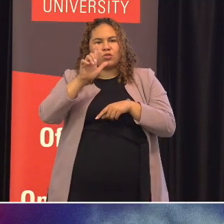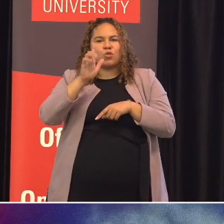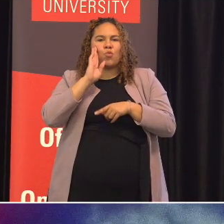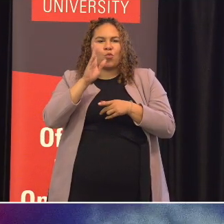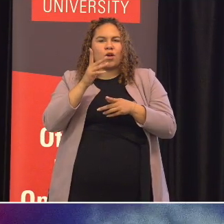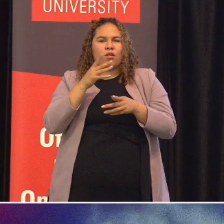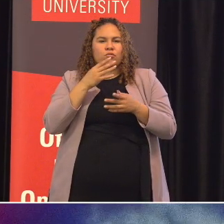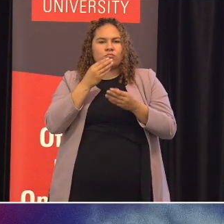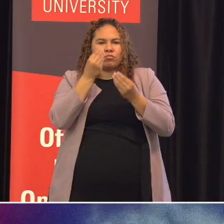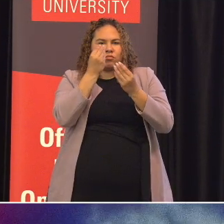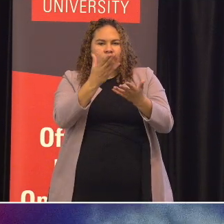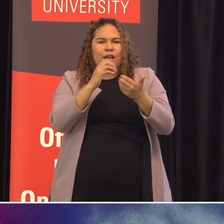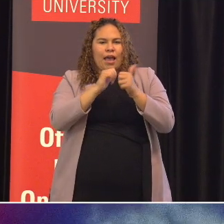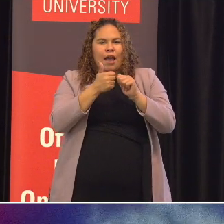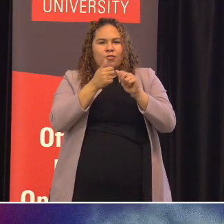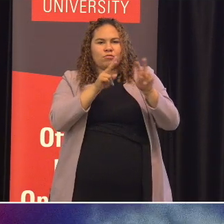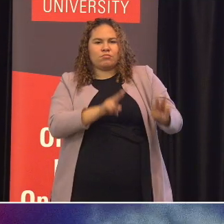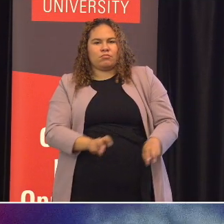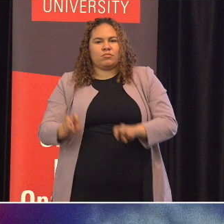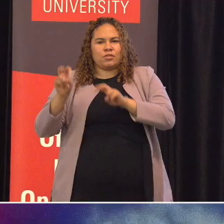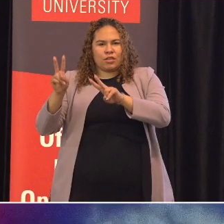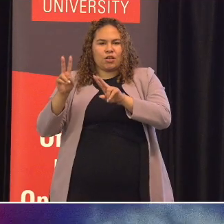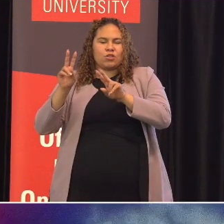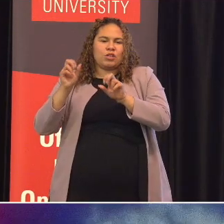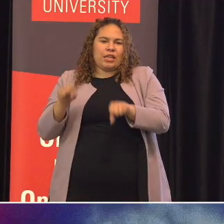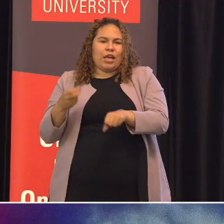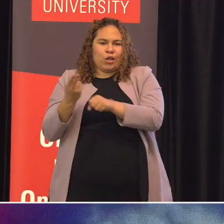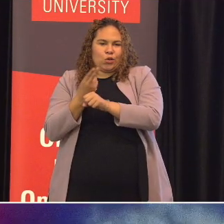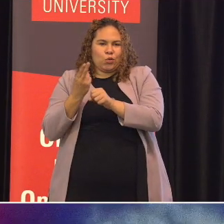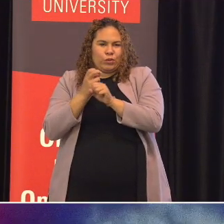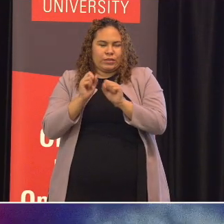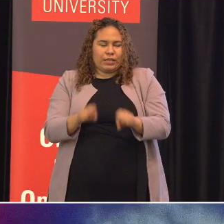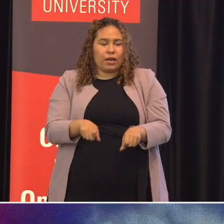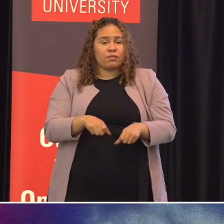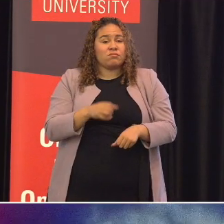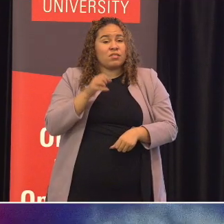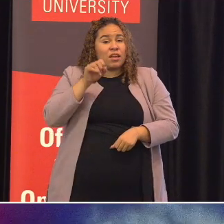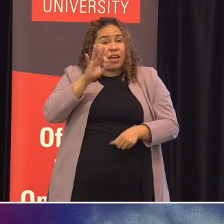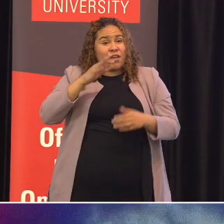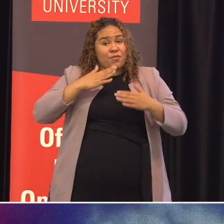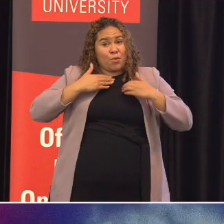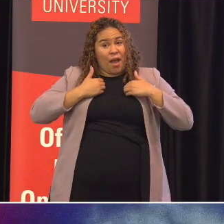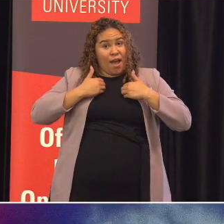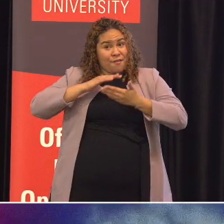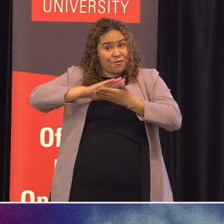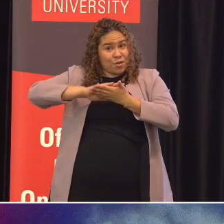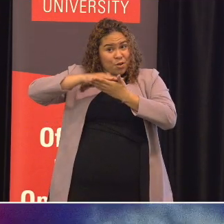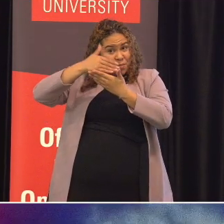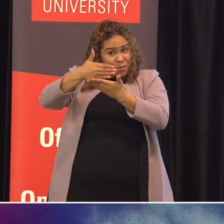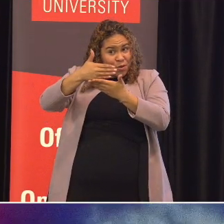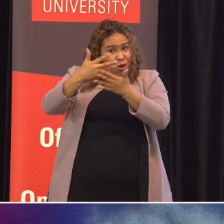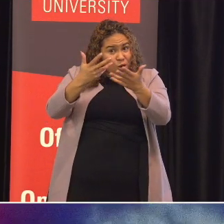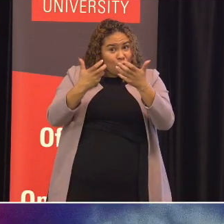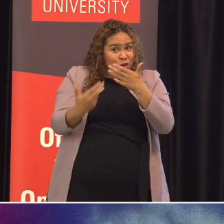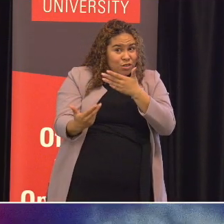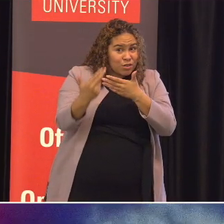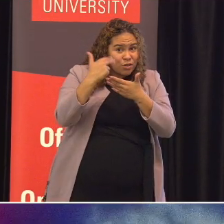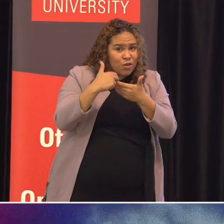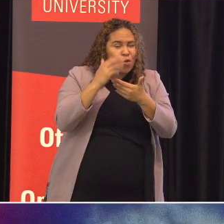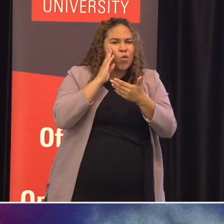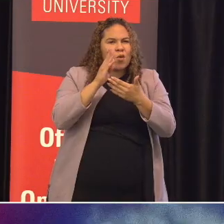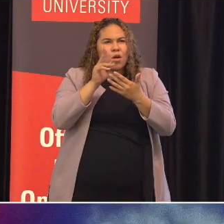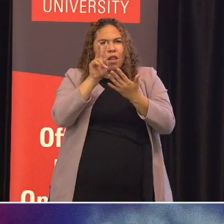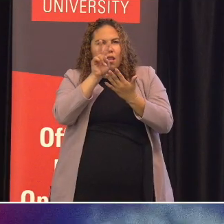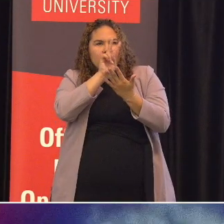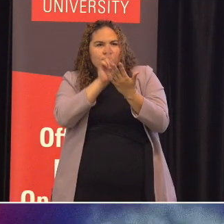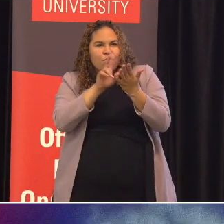not. So if you have your computer and you want to join along, we're going to remediate a document pretty quickly.